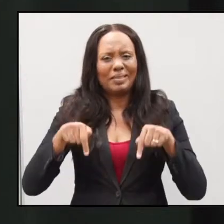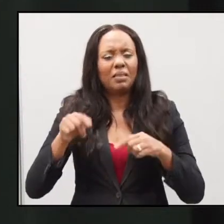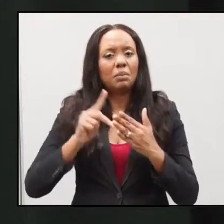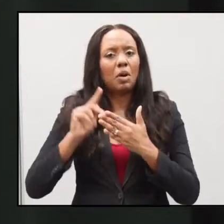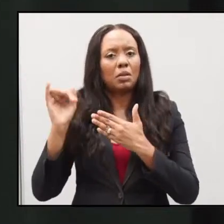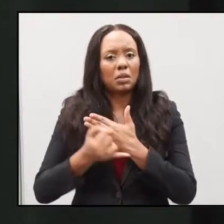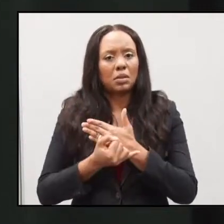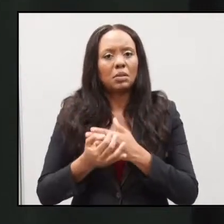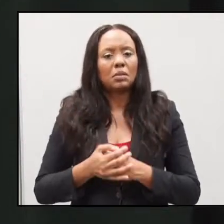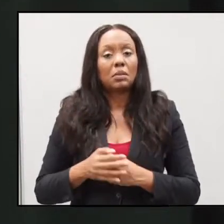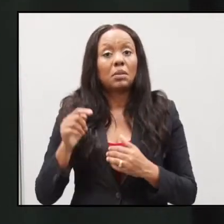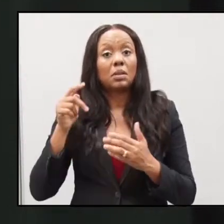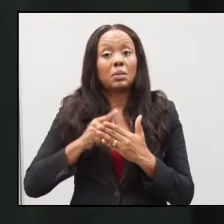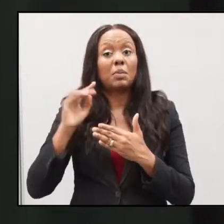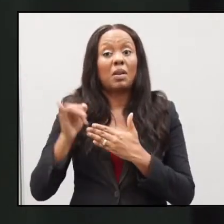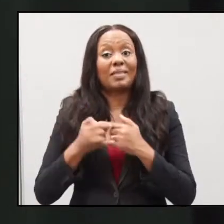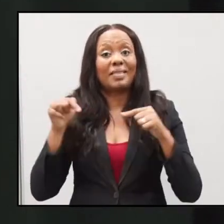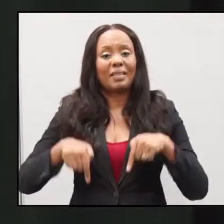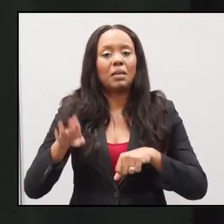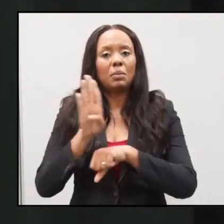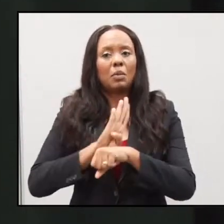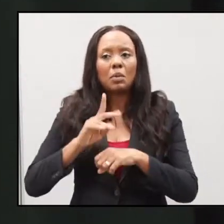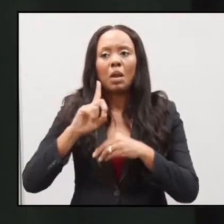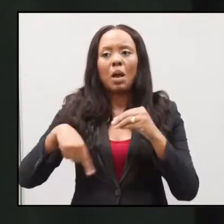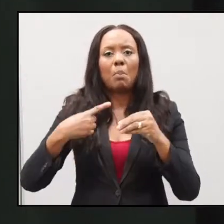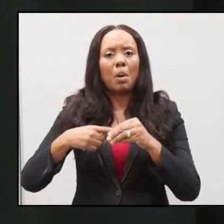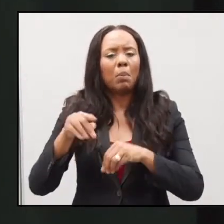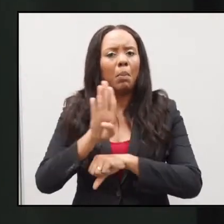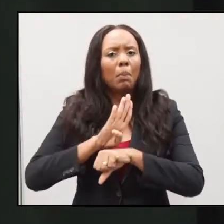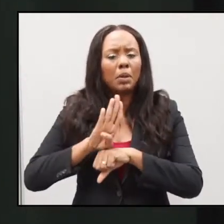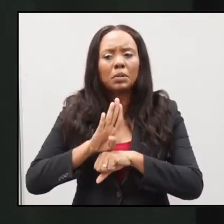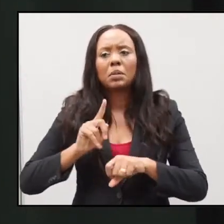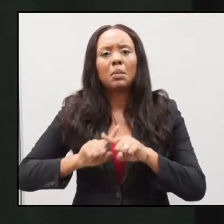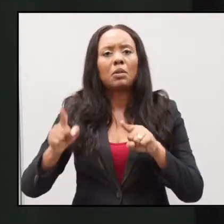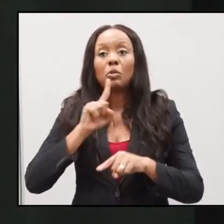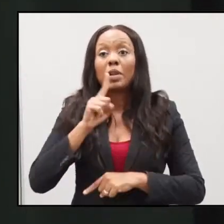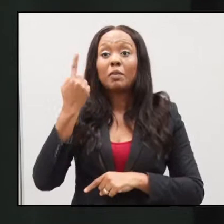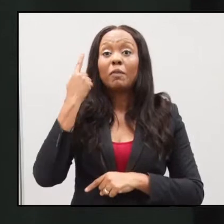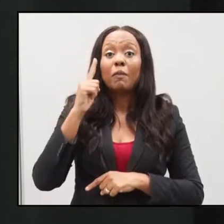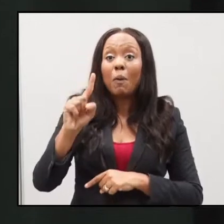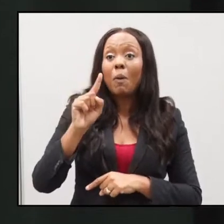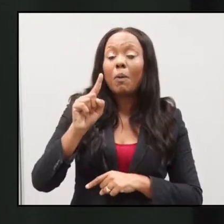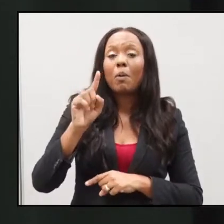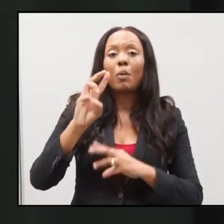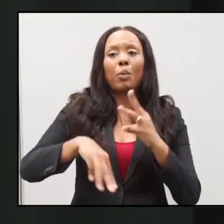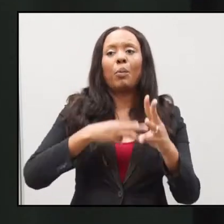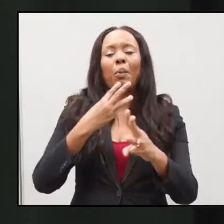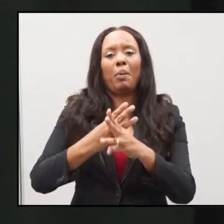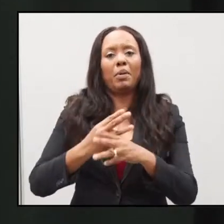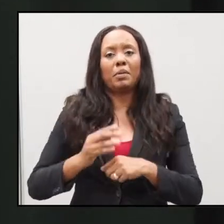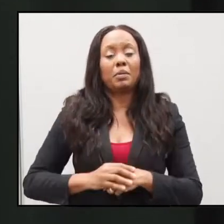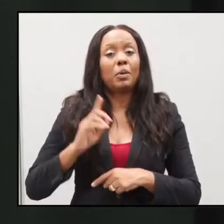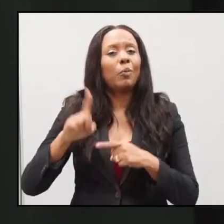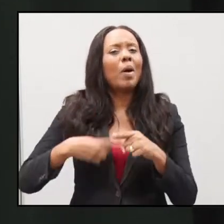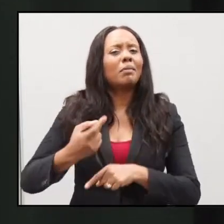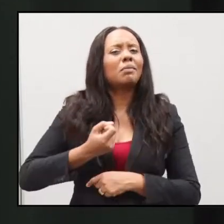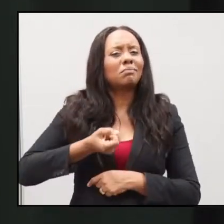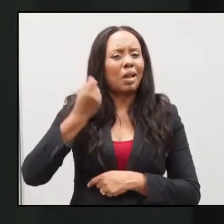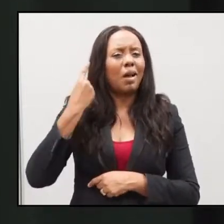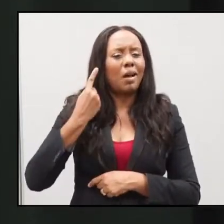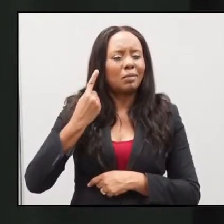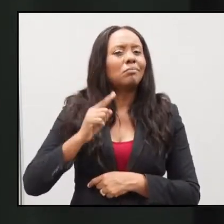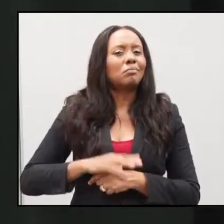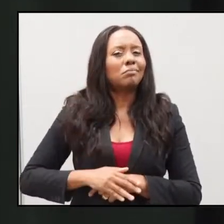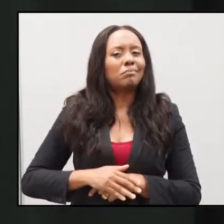in Barbados, is about Barbados, but it is for the world. And once we understand that, then we begin